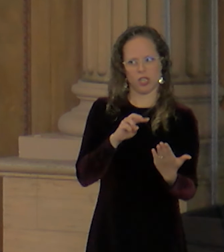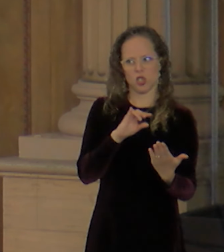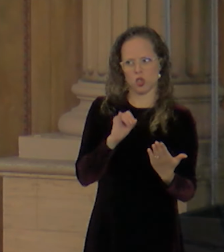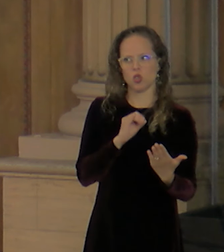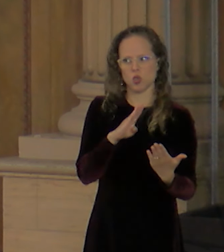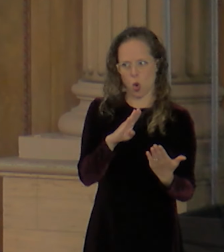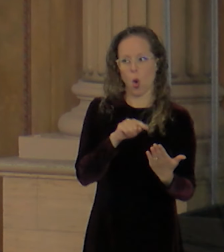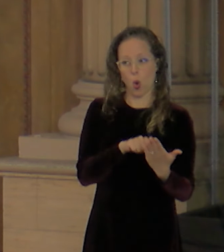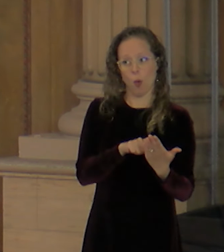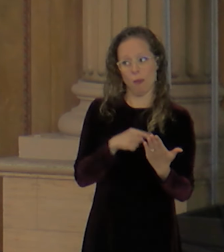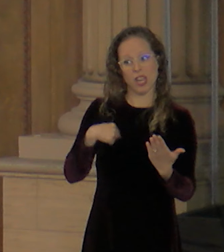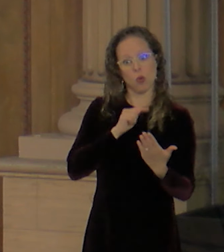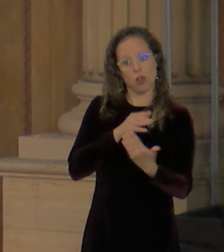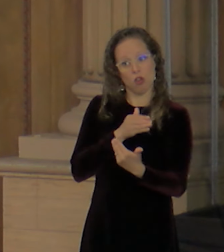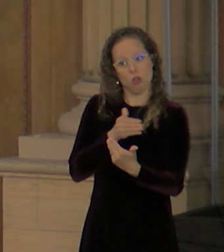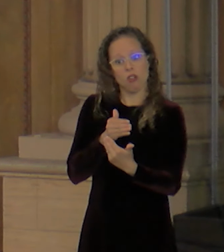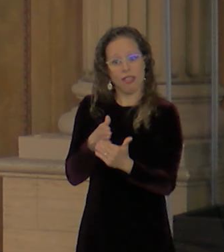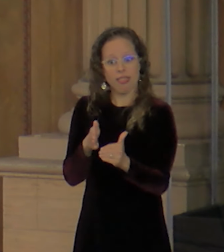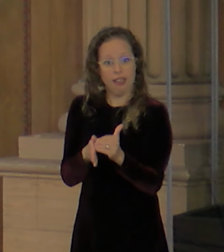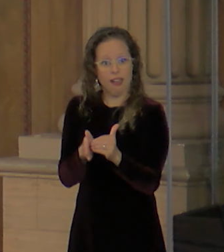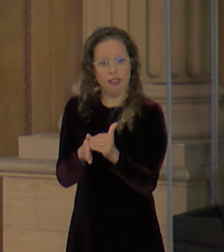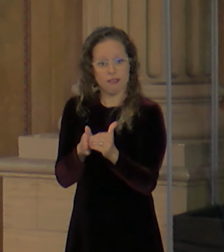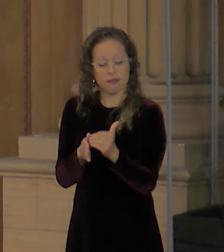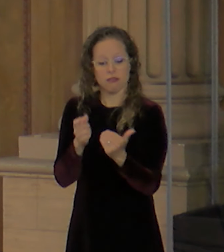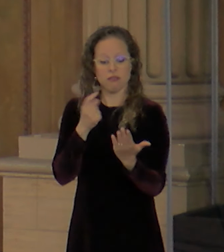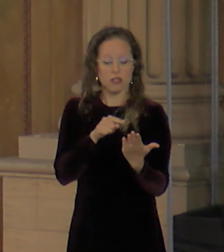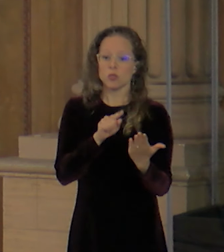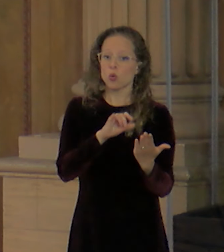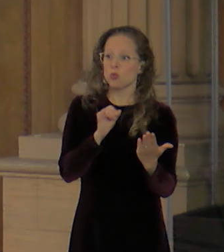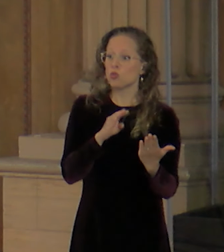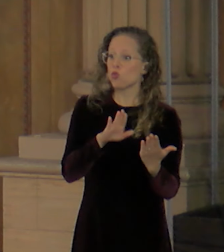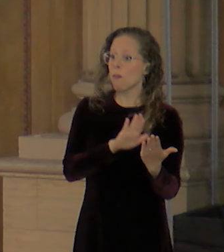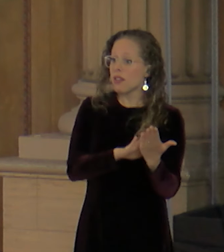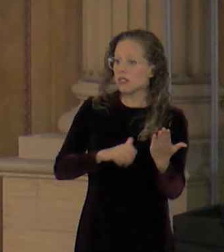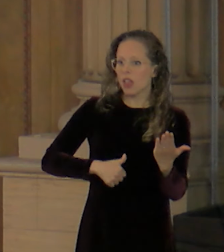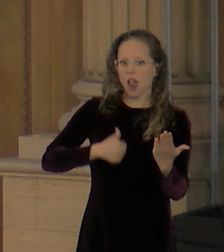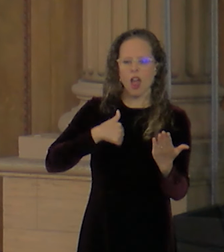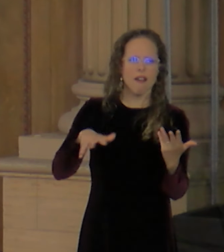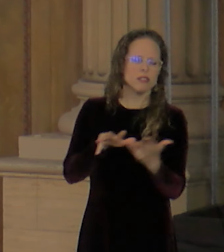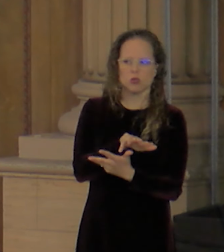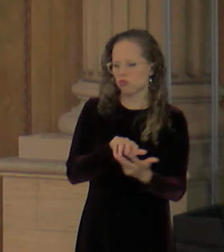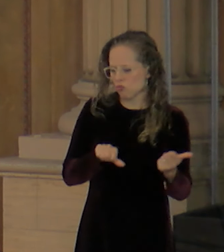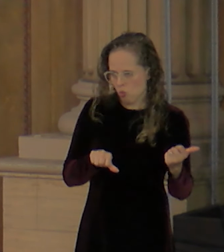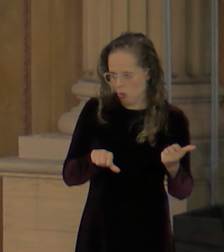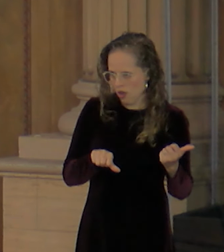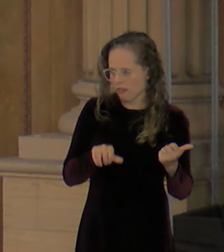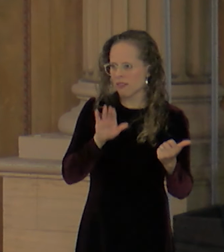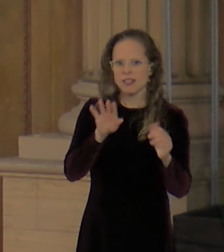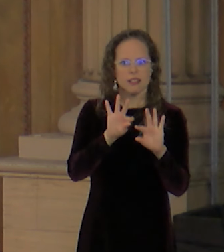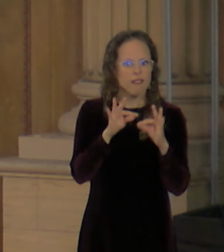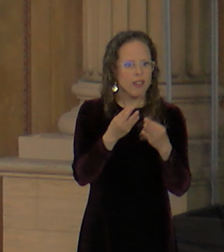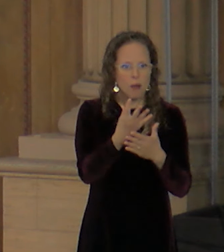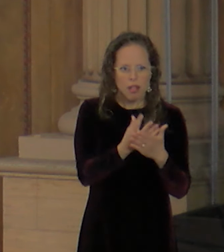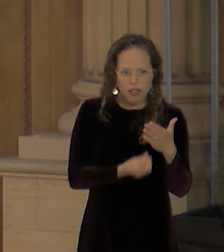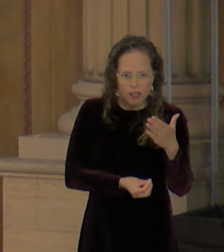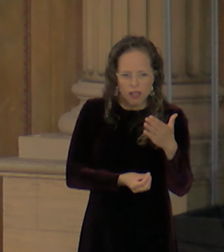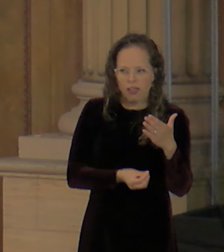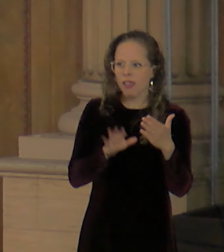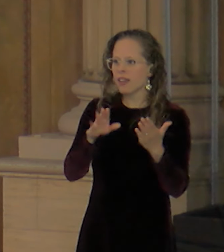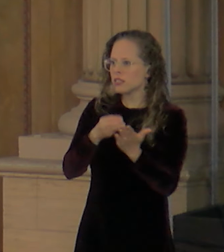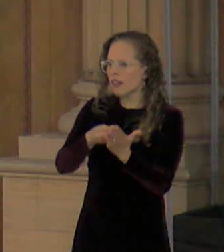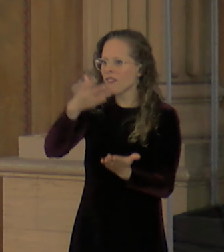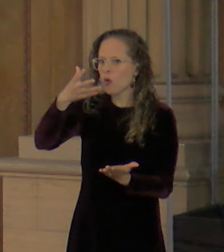book. At this point, Job's life has been destroyed. He lost his kids, he lost his fortune, he lost his fame all in an